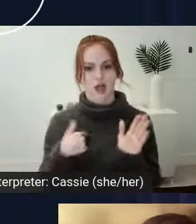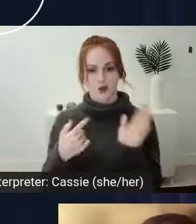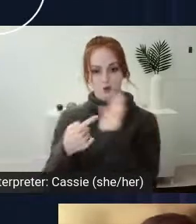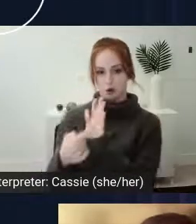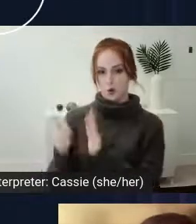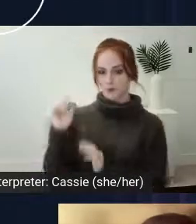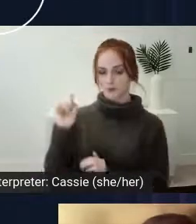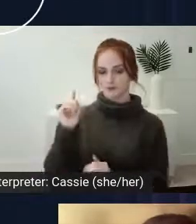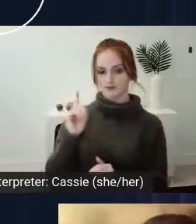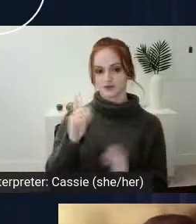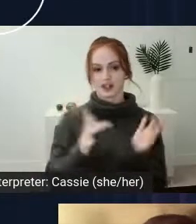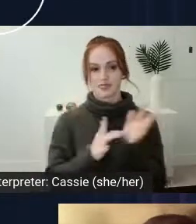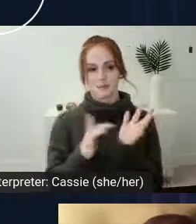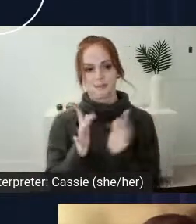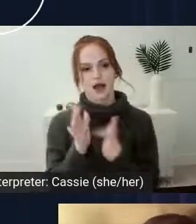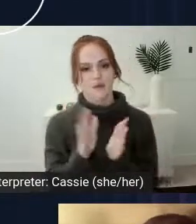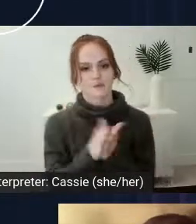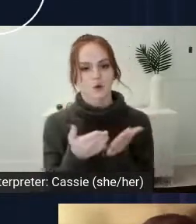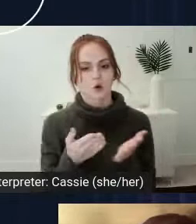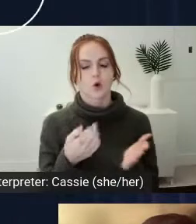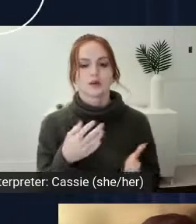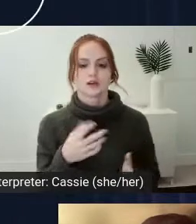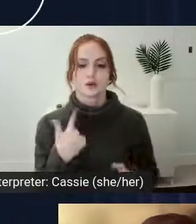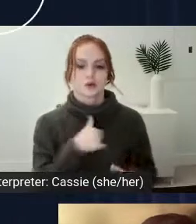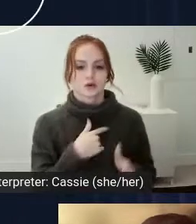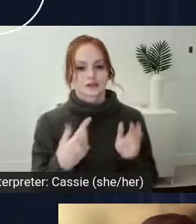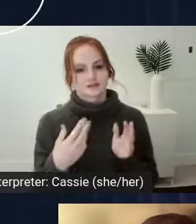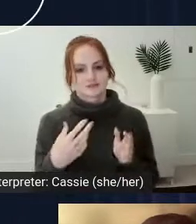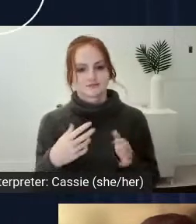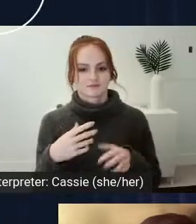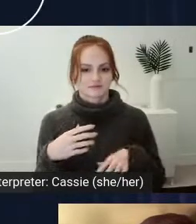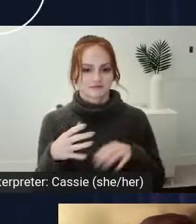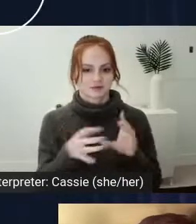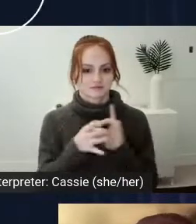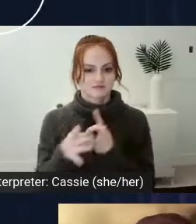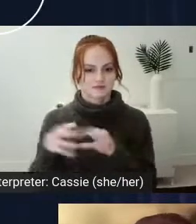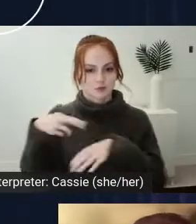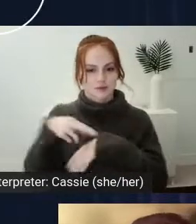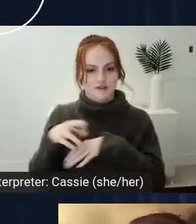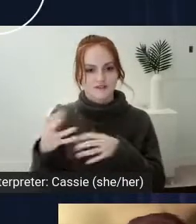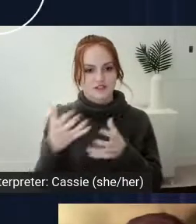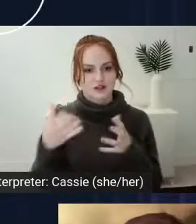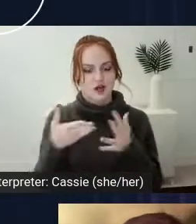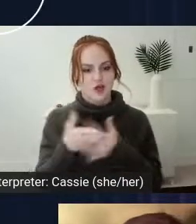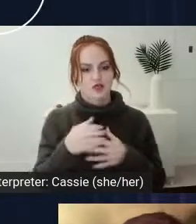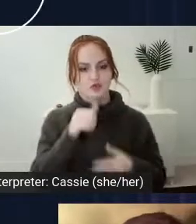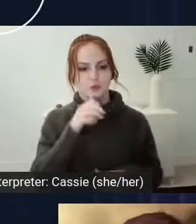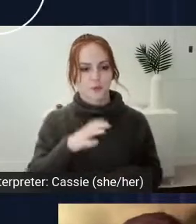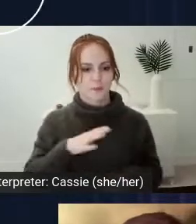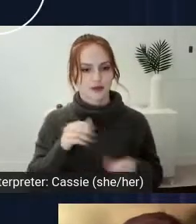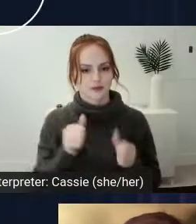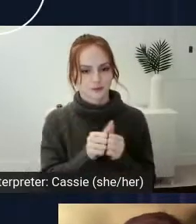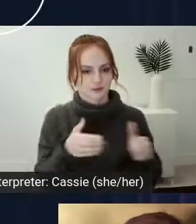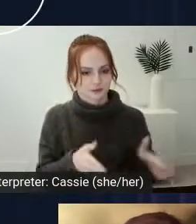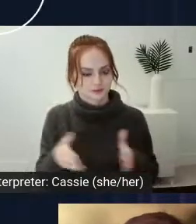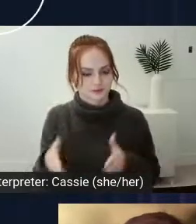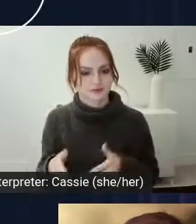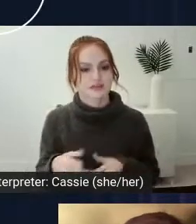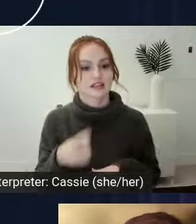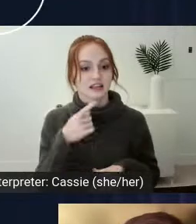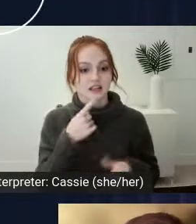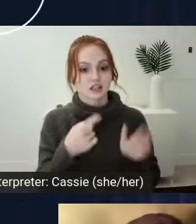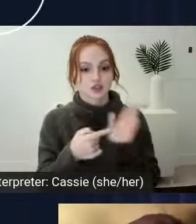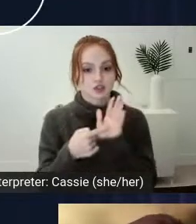that we referenced a lot called Women in Pants. And it explores these early anti-masquerading